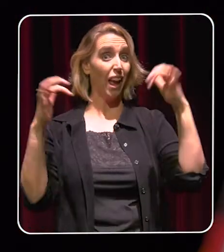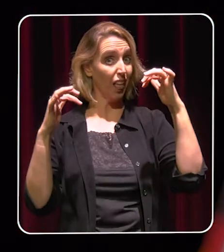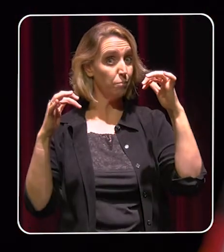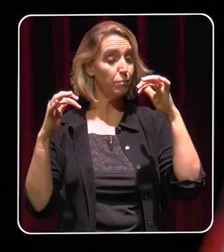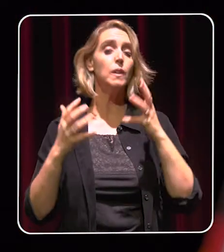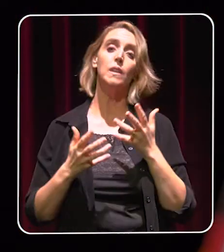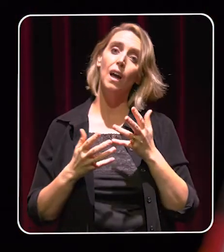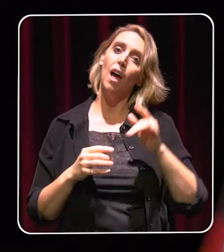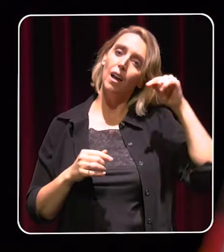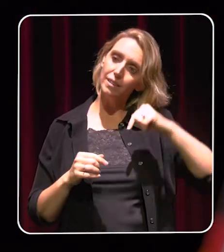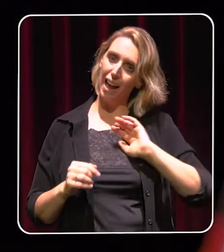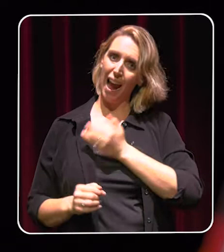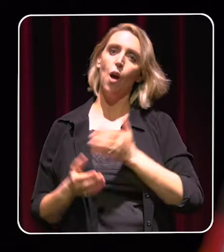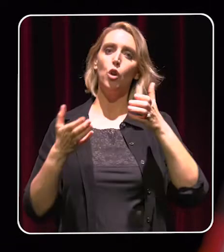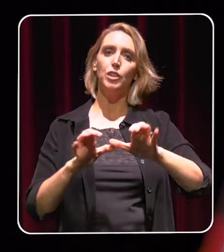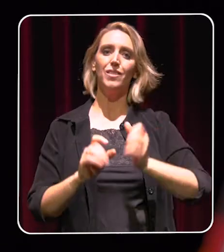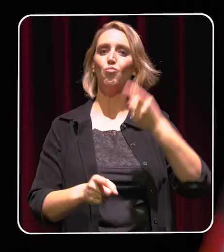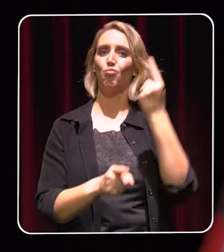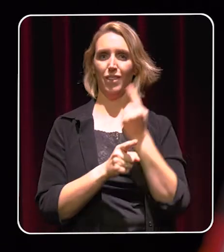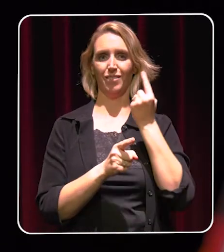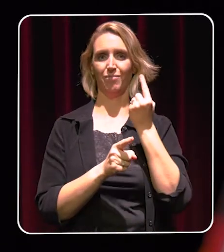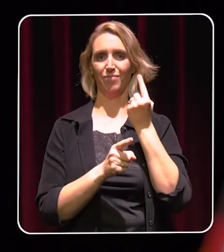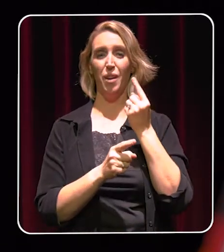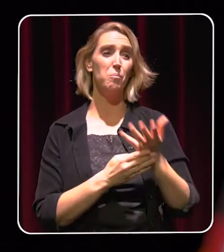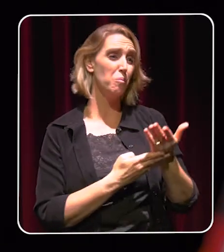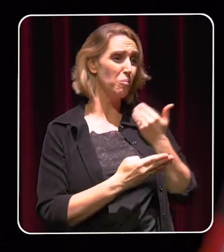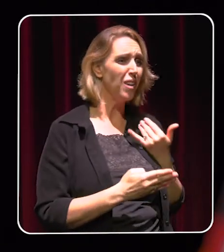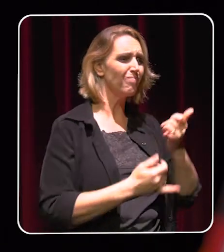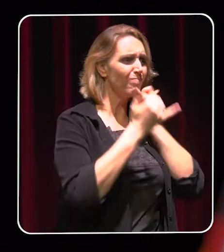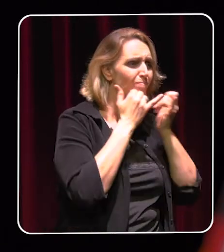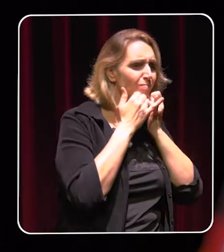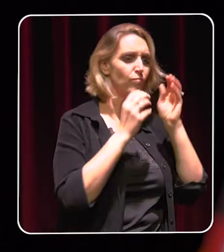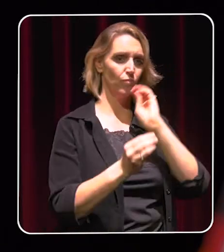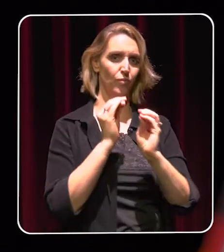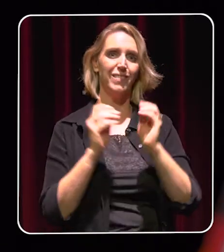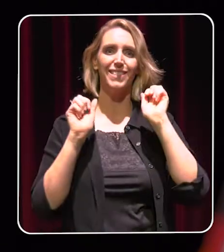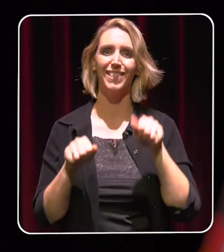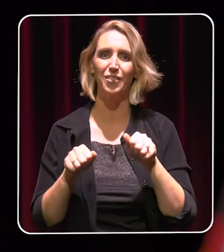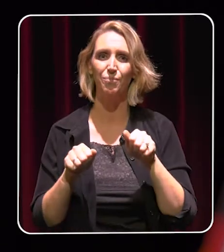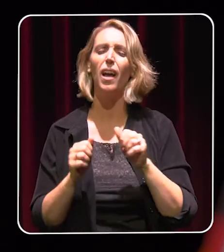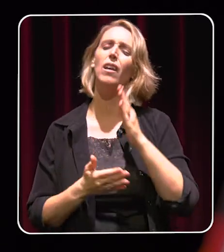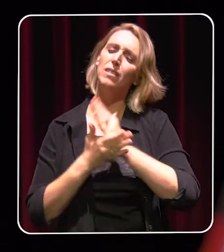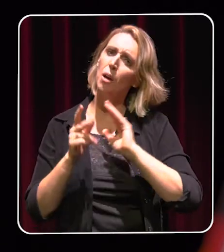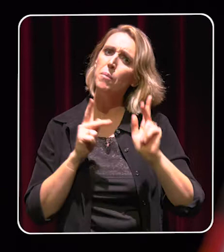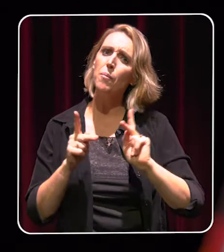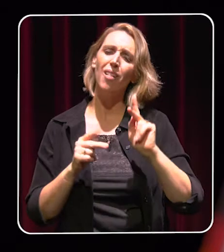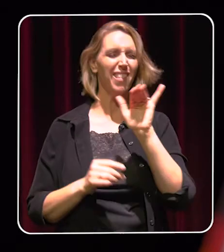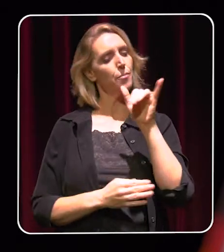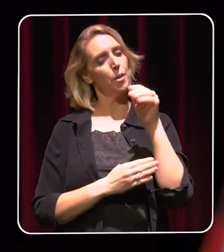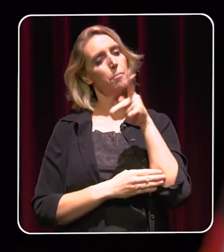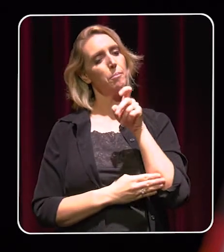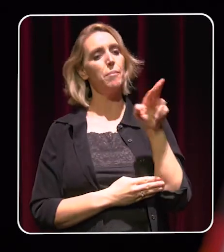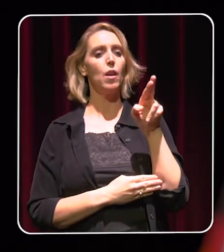again, this is our chance to get it right, to right wrongs. Some have said, as they did with the